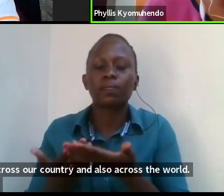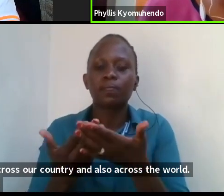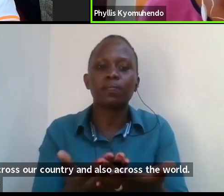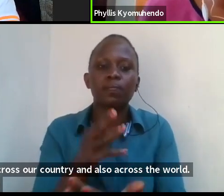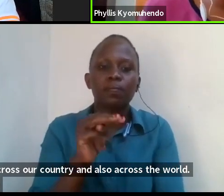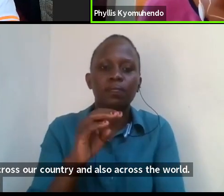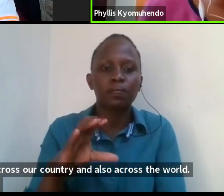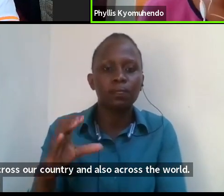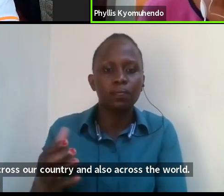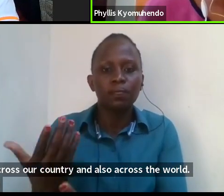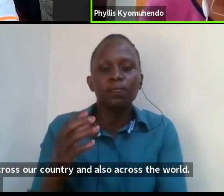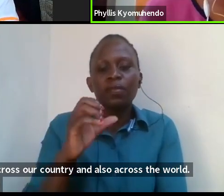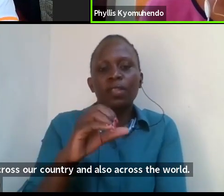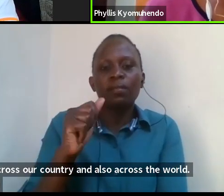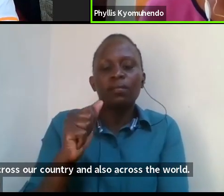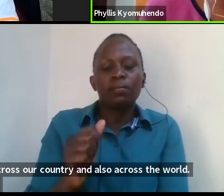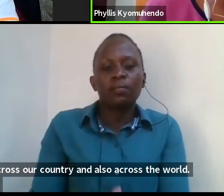had to jump